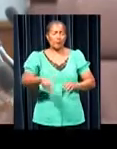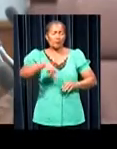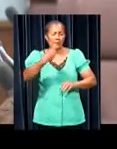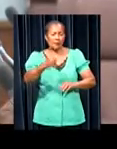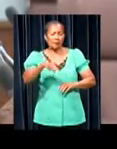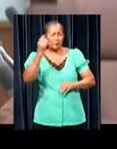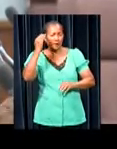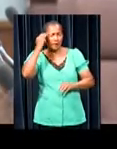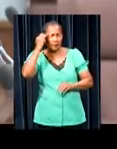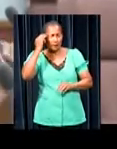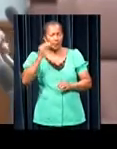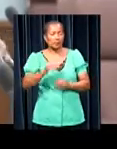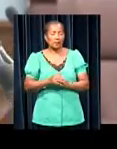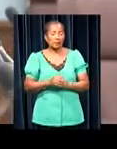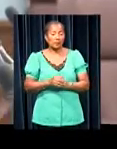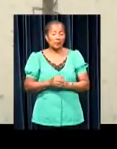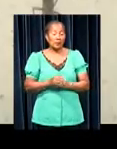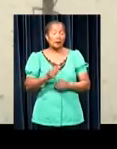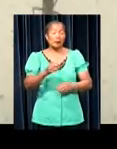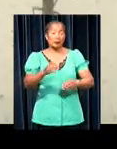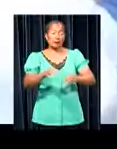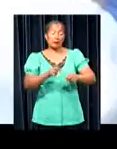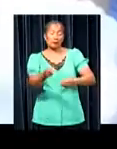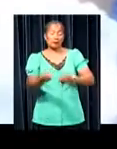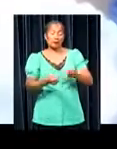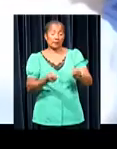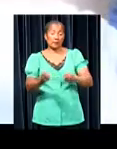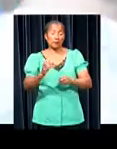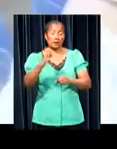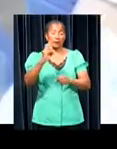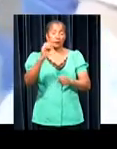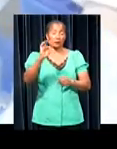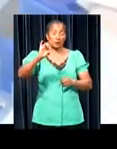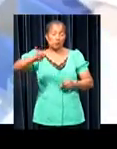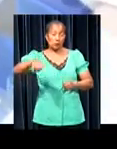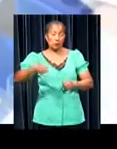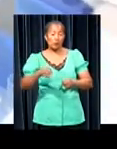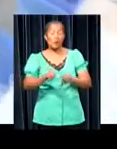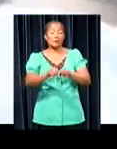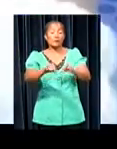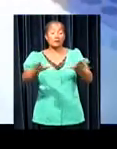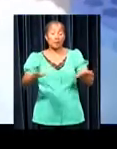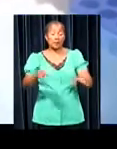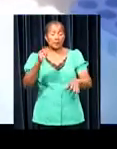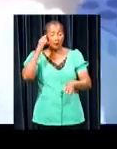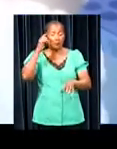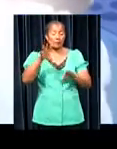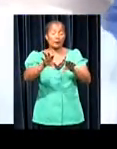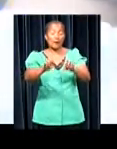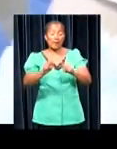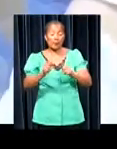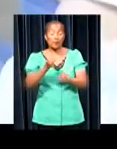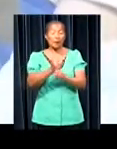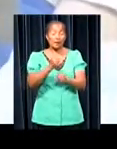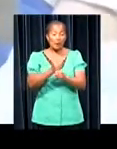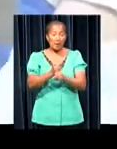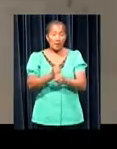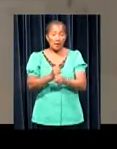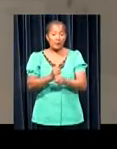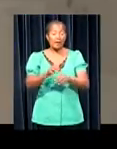government. Earlier, the government has developed a plan in the fight against chikungunya, and